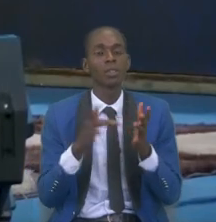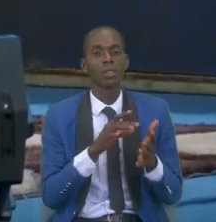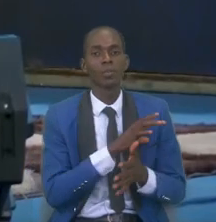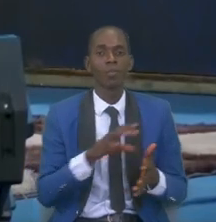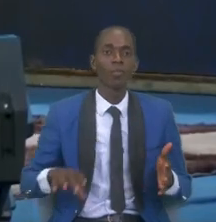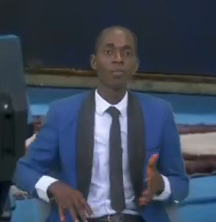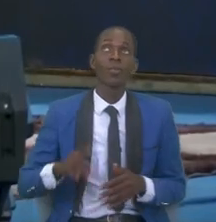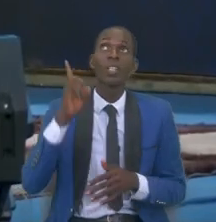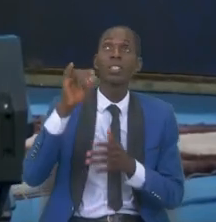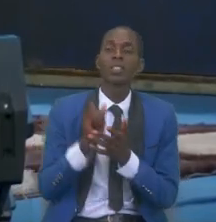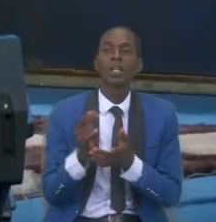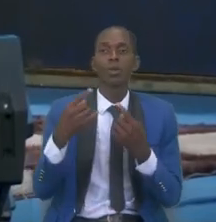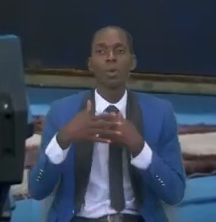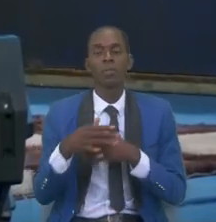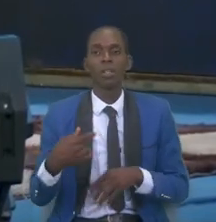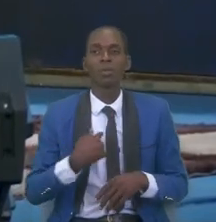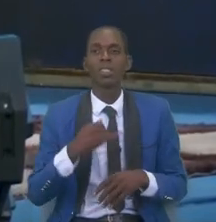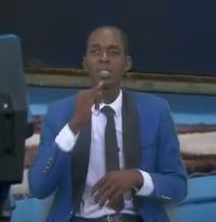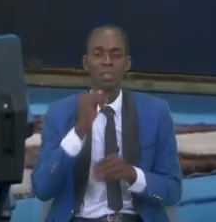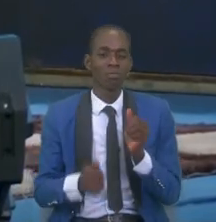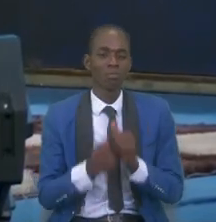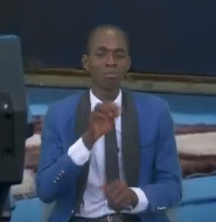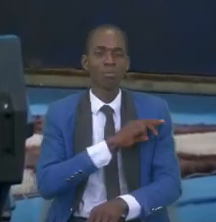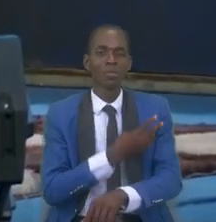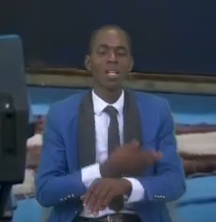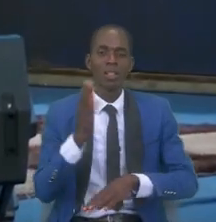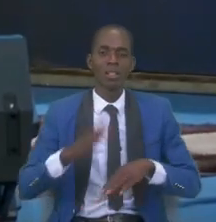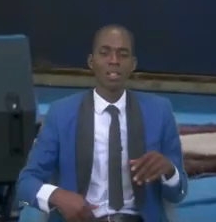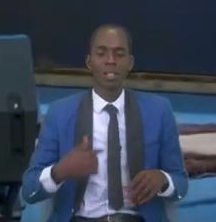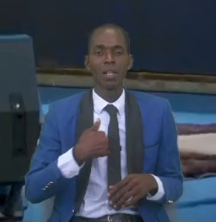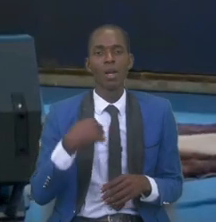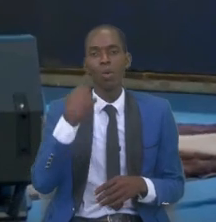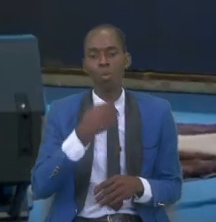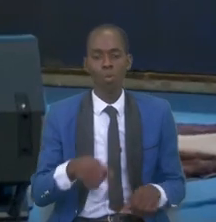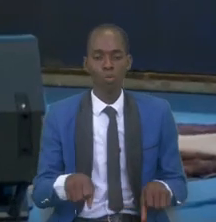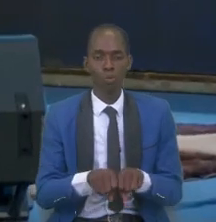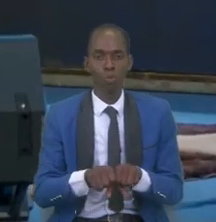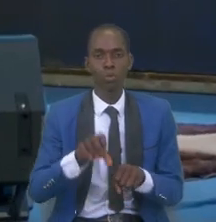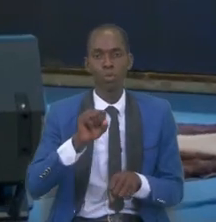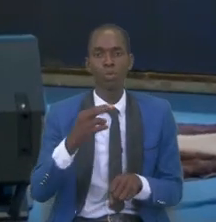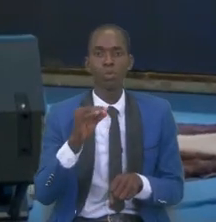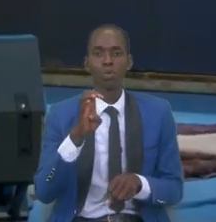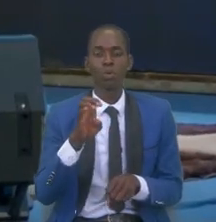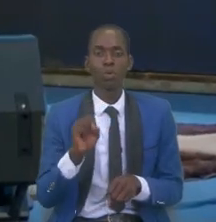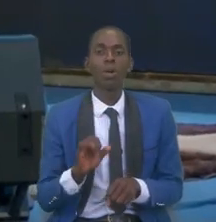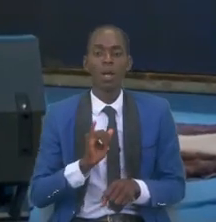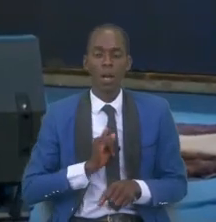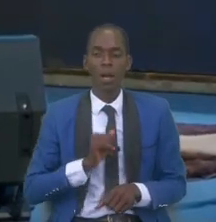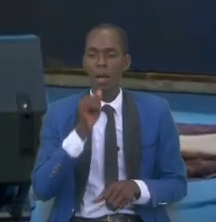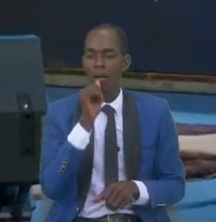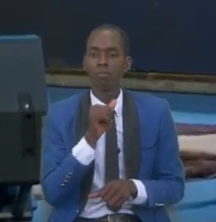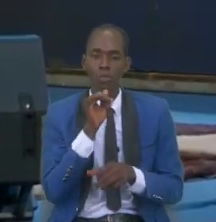that cometh after me is mightier than I, whose shoes I am not worthy to bear.